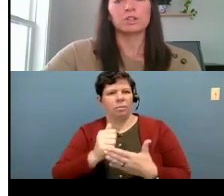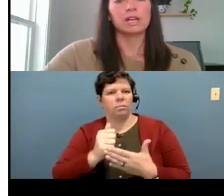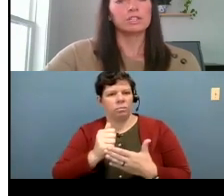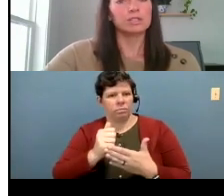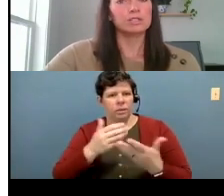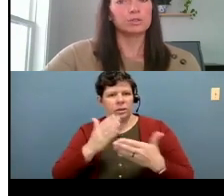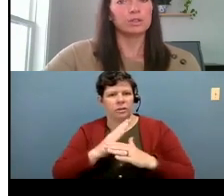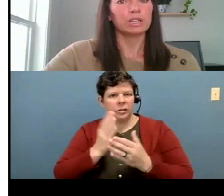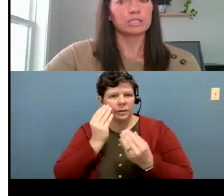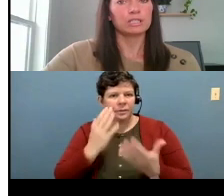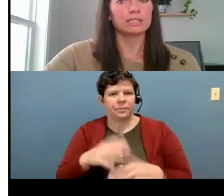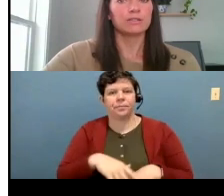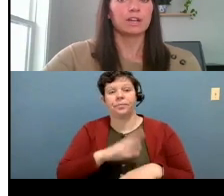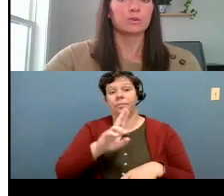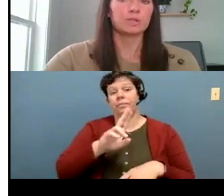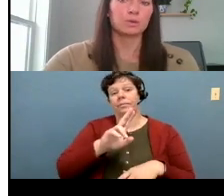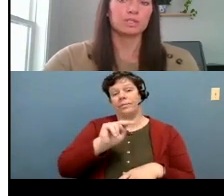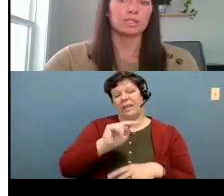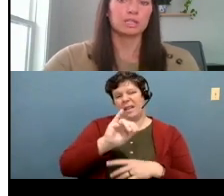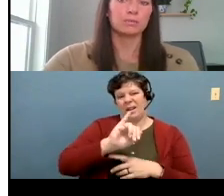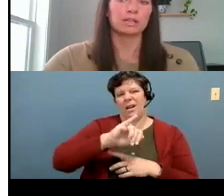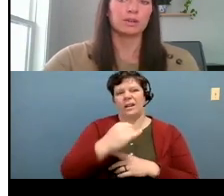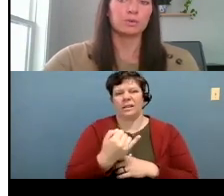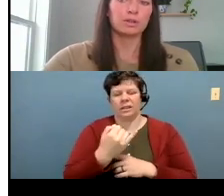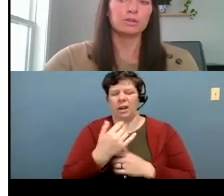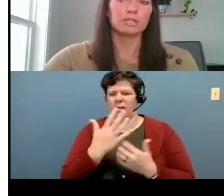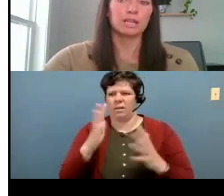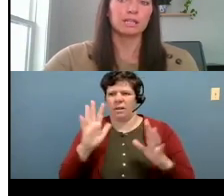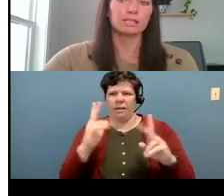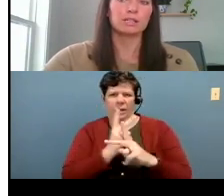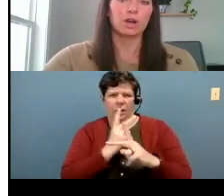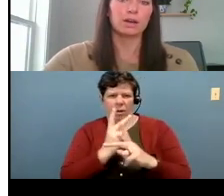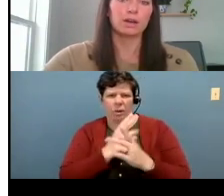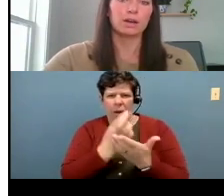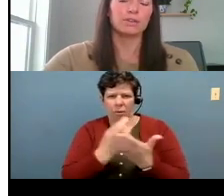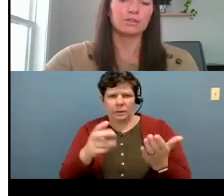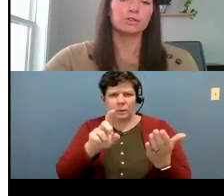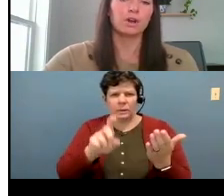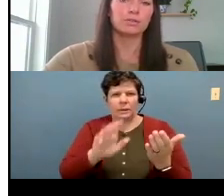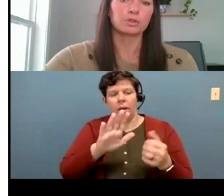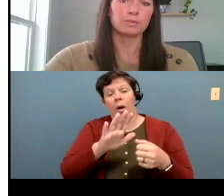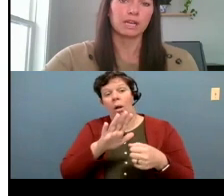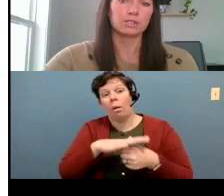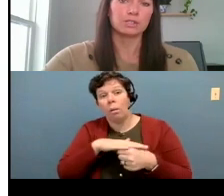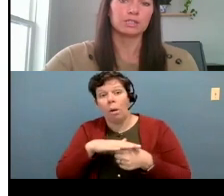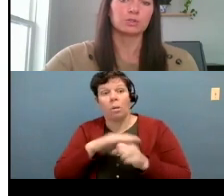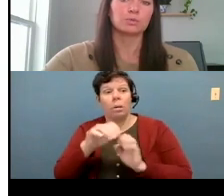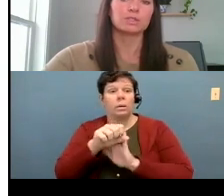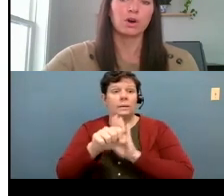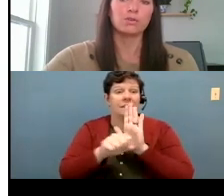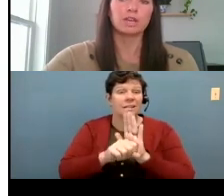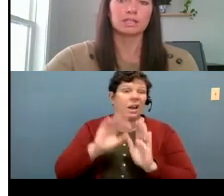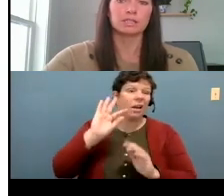So the National Institute of Justice identified the resources needed by local, state, tribal, and federal law enforcement agencies